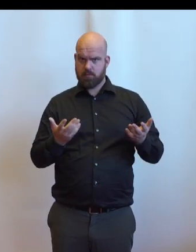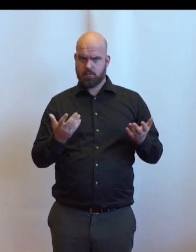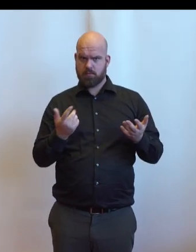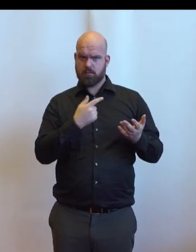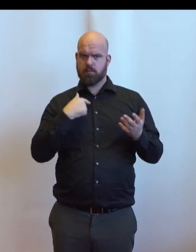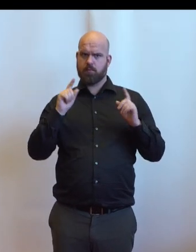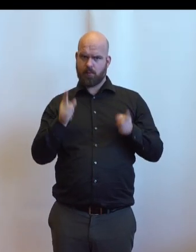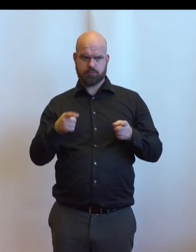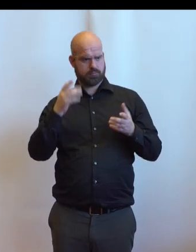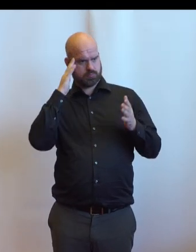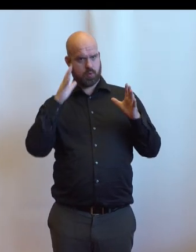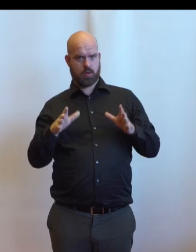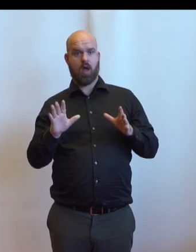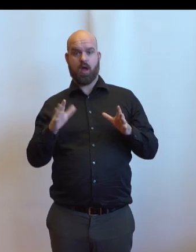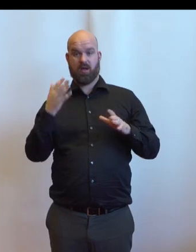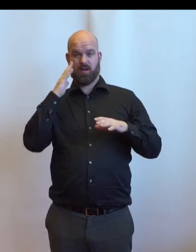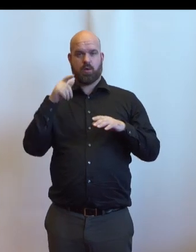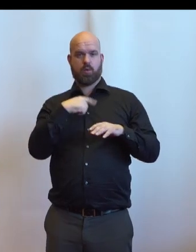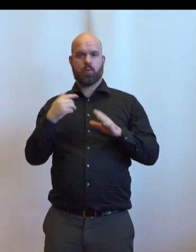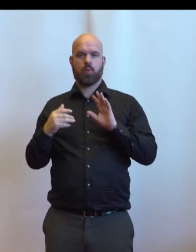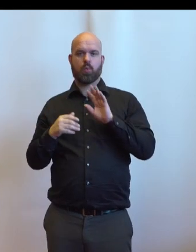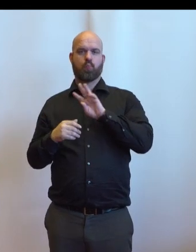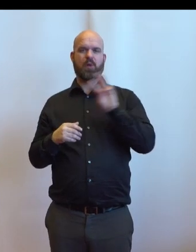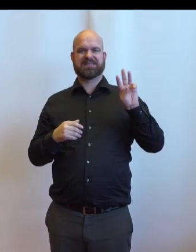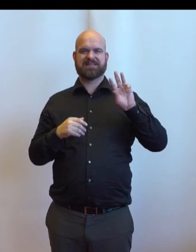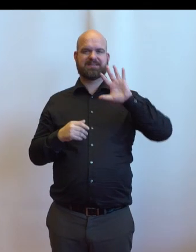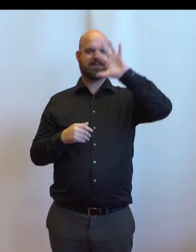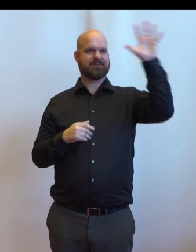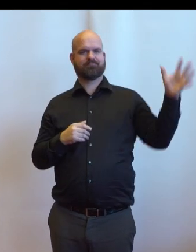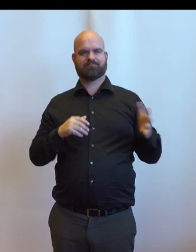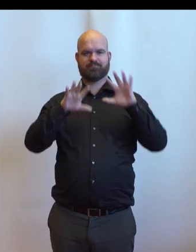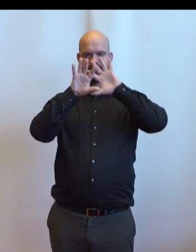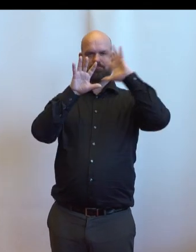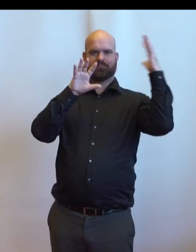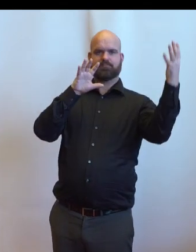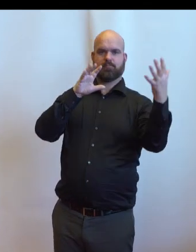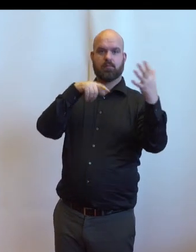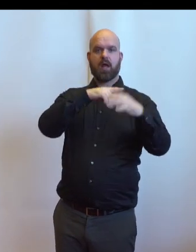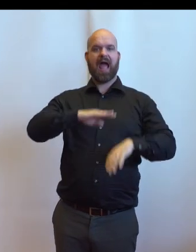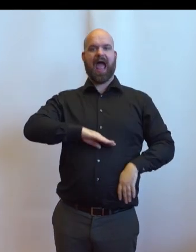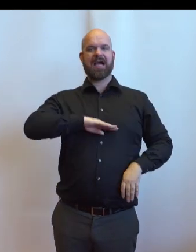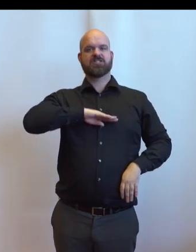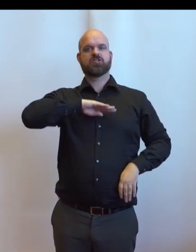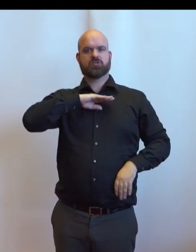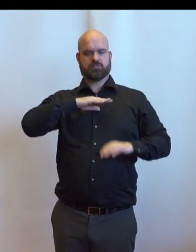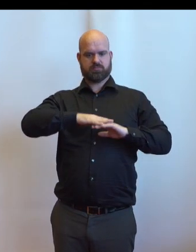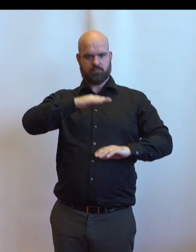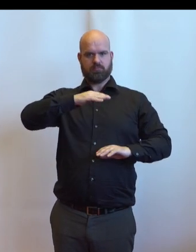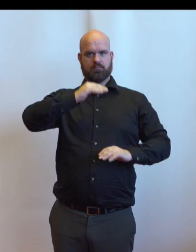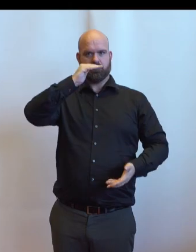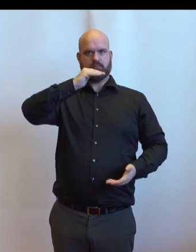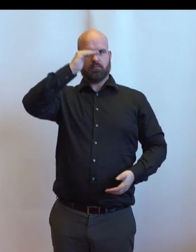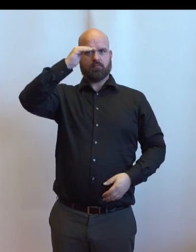aging and people are working longer. And this is something that really affects us as employers and as suppliers